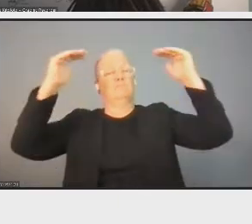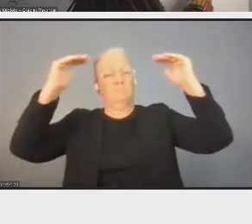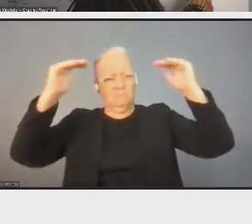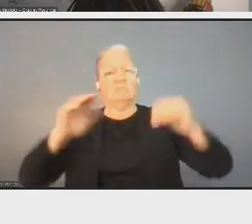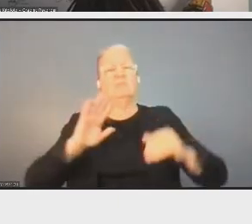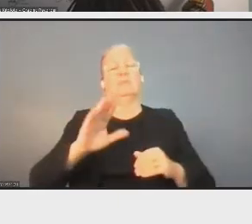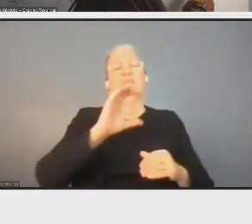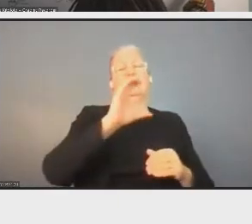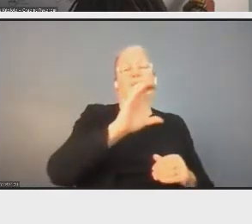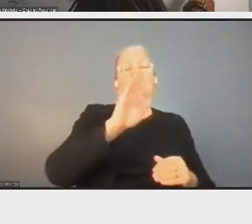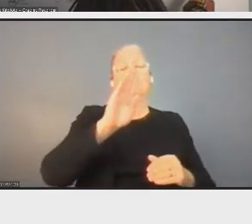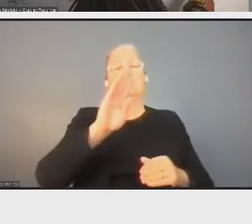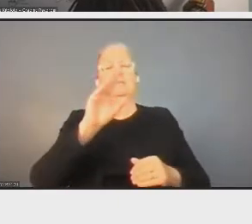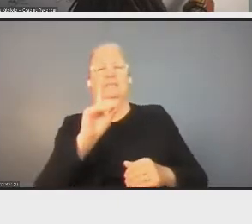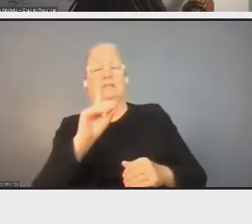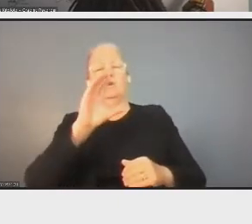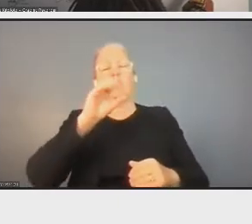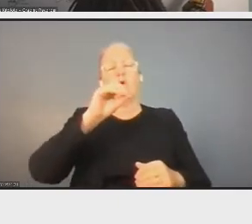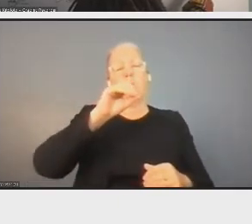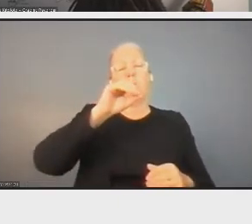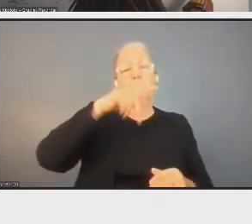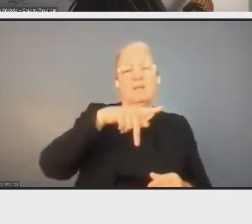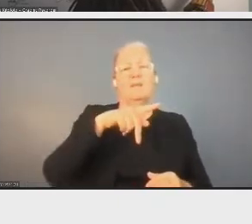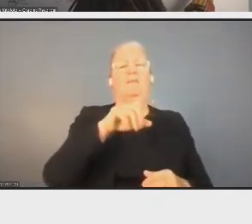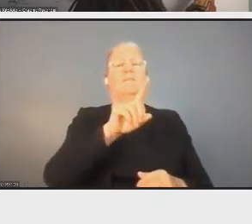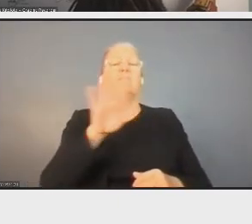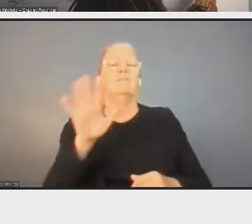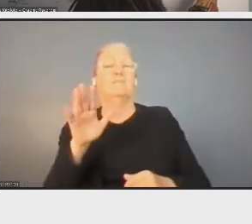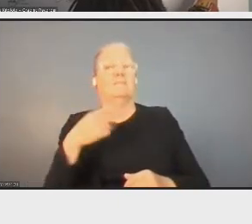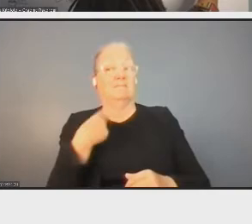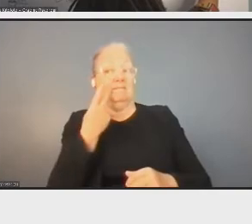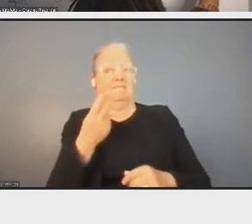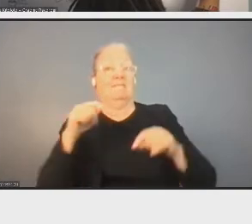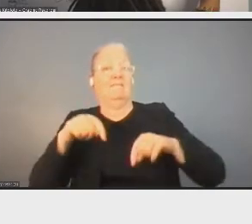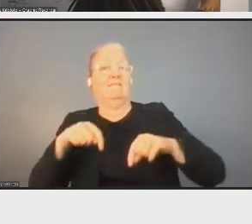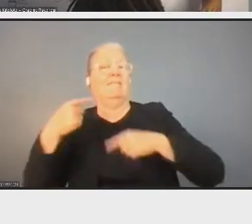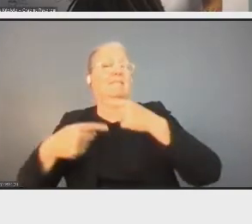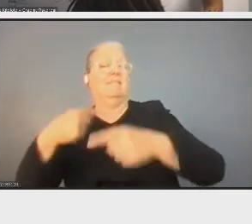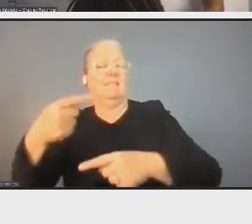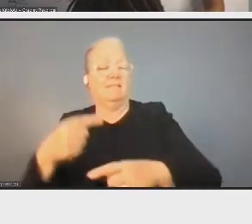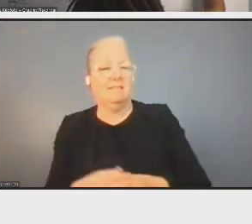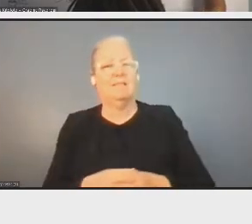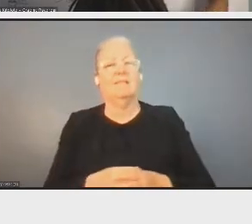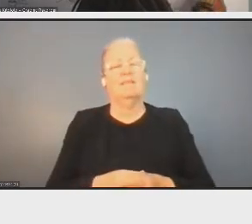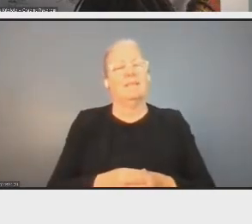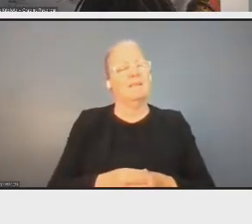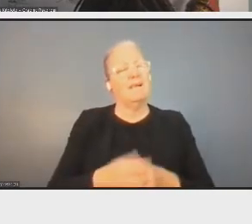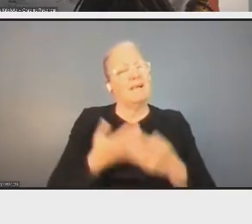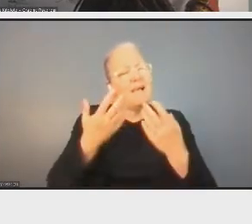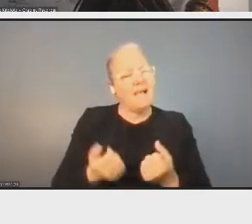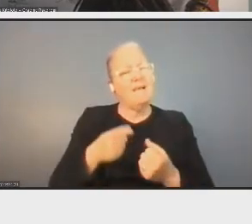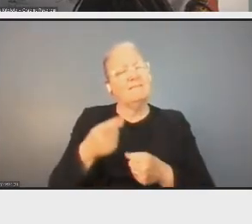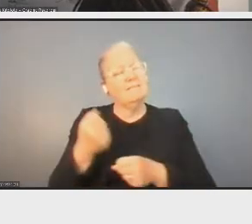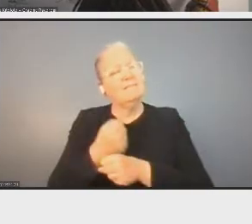CBD COP15 that is ongoing currently. So I think there has been steps. And like I started